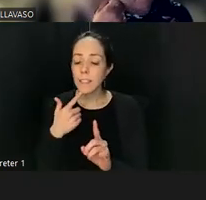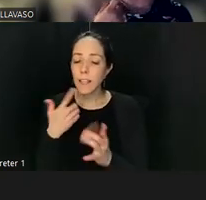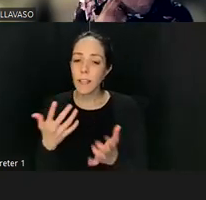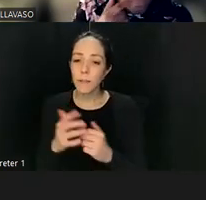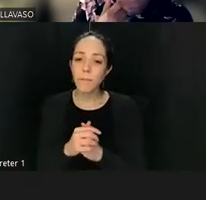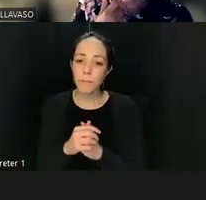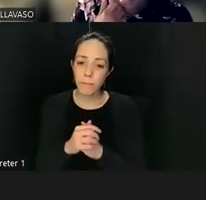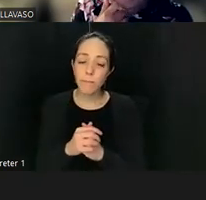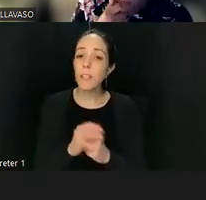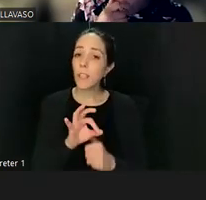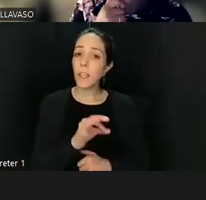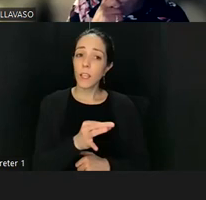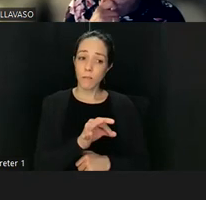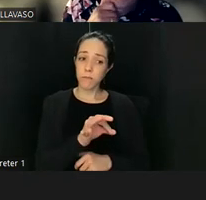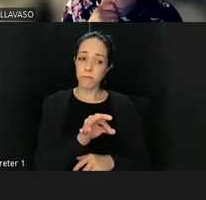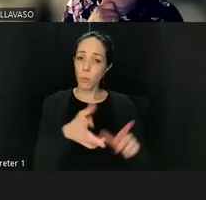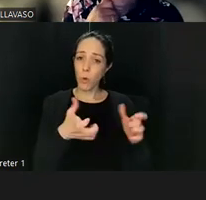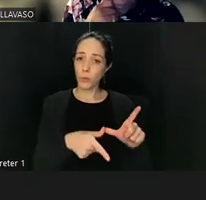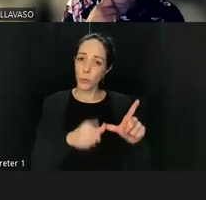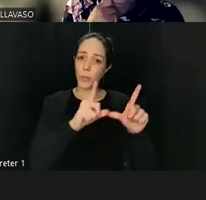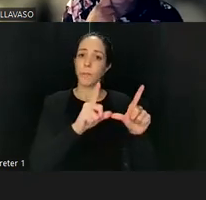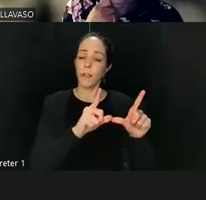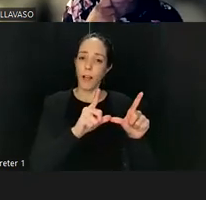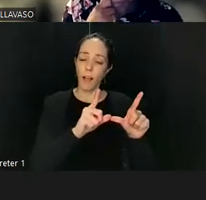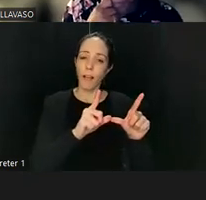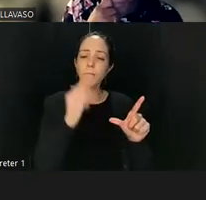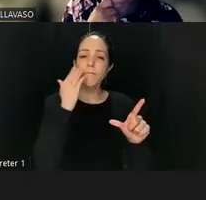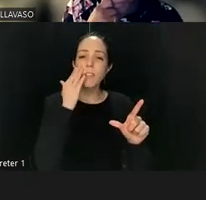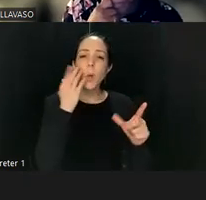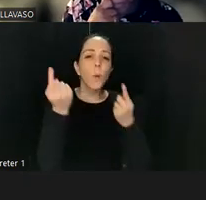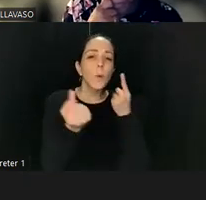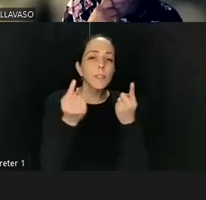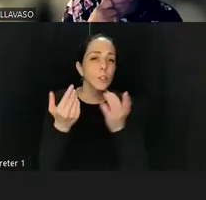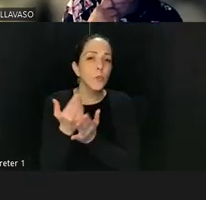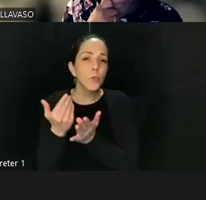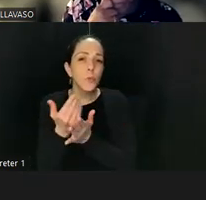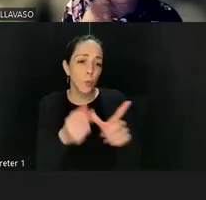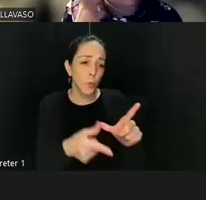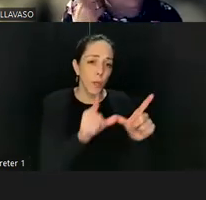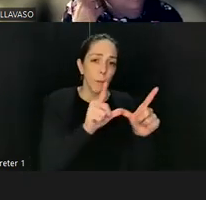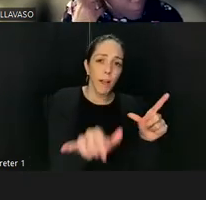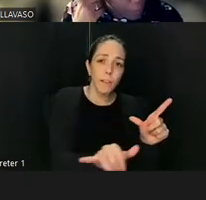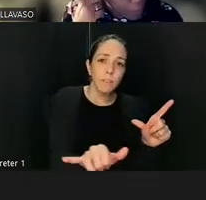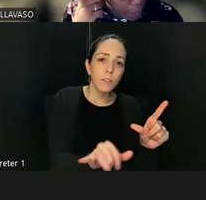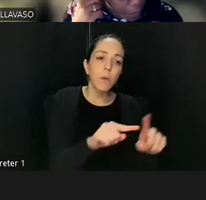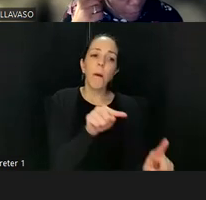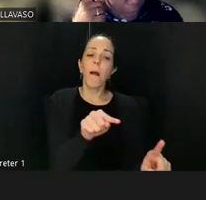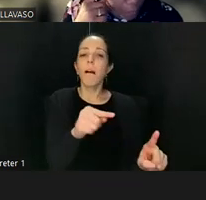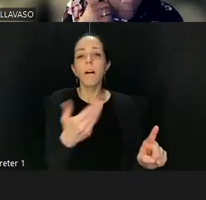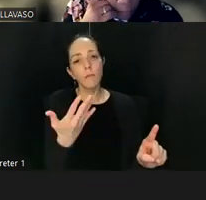to existing members who are in good standing. And that way, you know, it's likely they'll be renewed, but if they did something, you know, inappropriate, or if